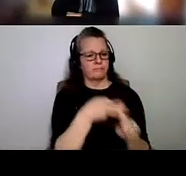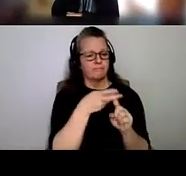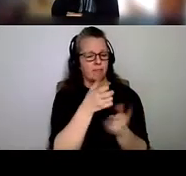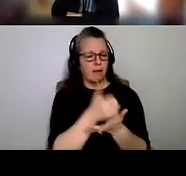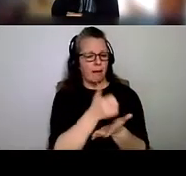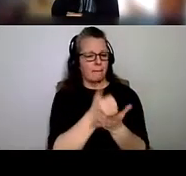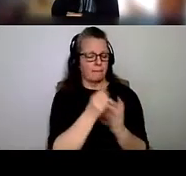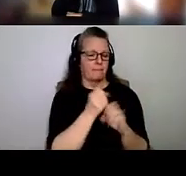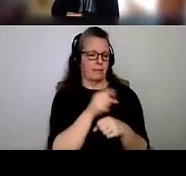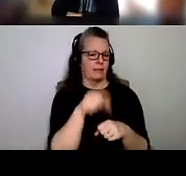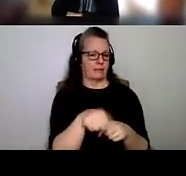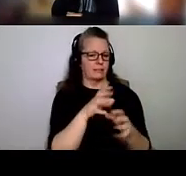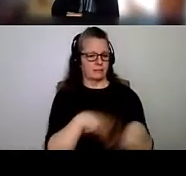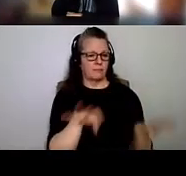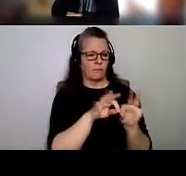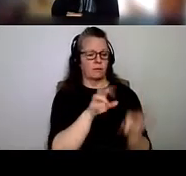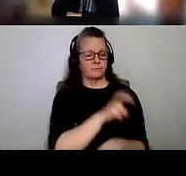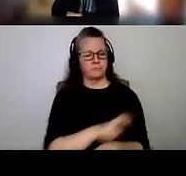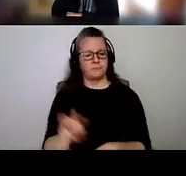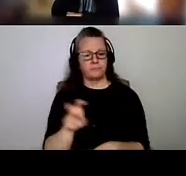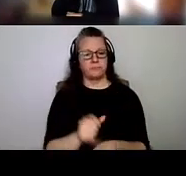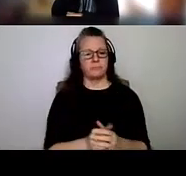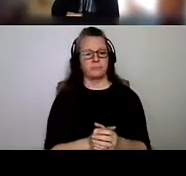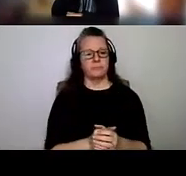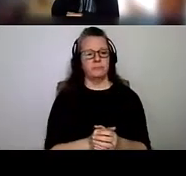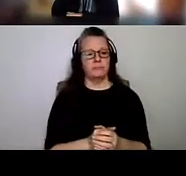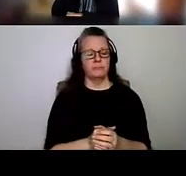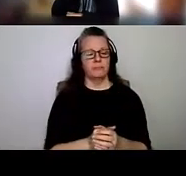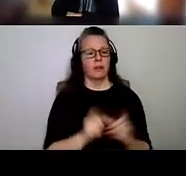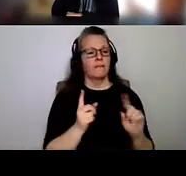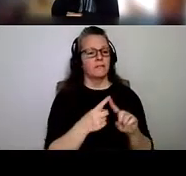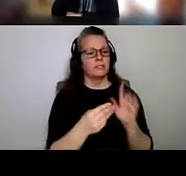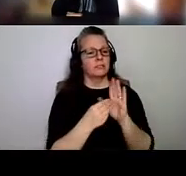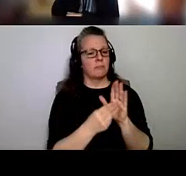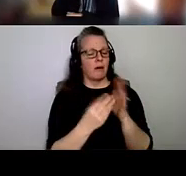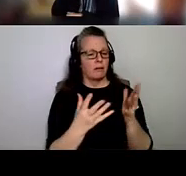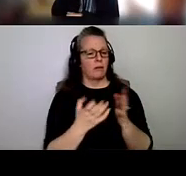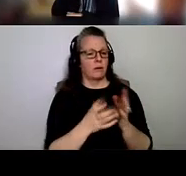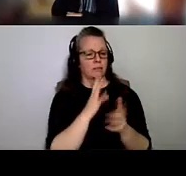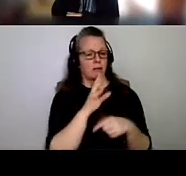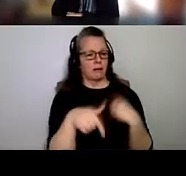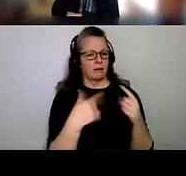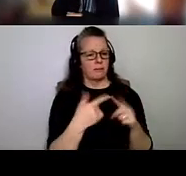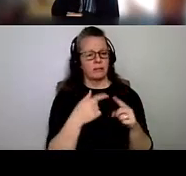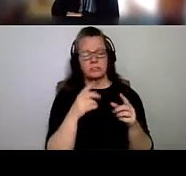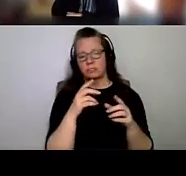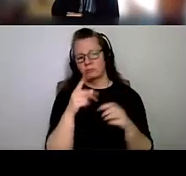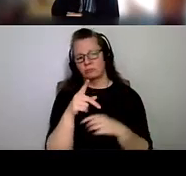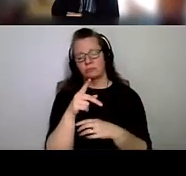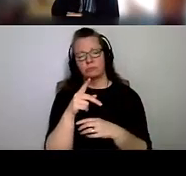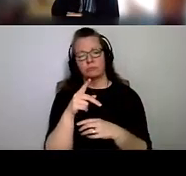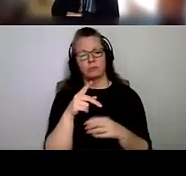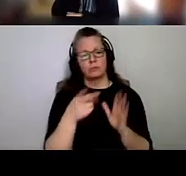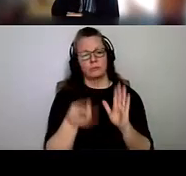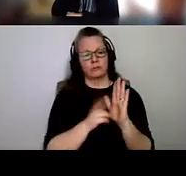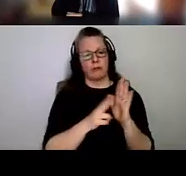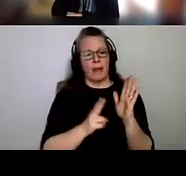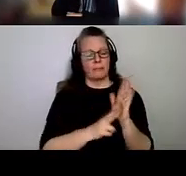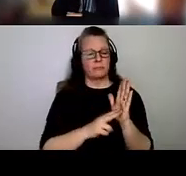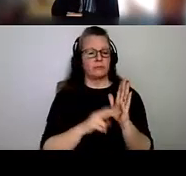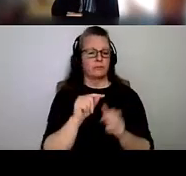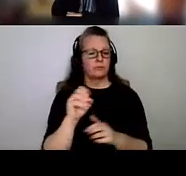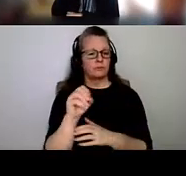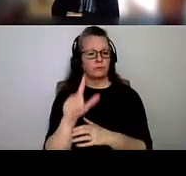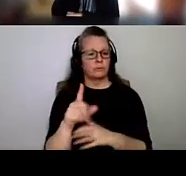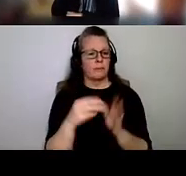important transition. The first model I'd like to highlight is the prescriber tool shared savings model, which is our newest model, which begins